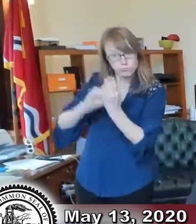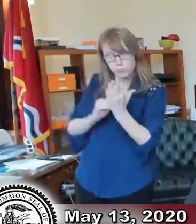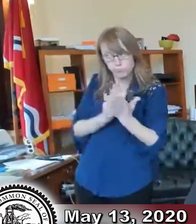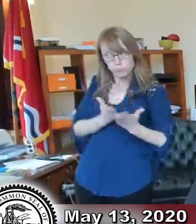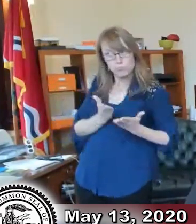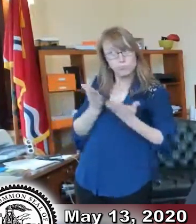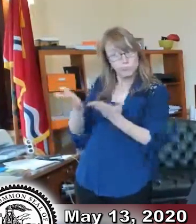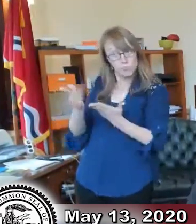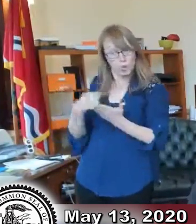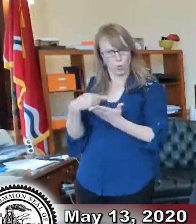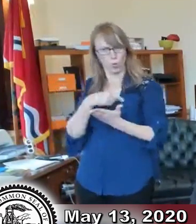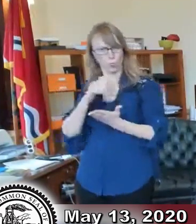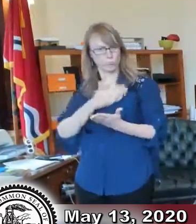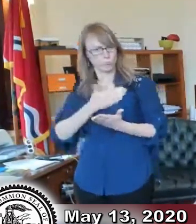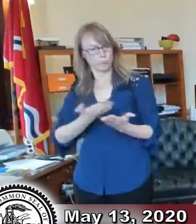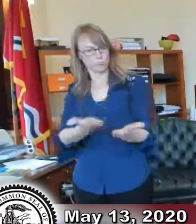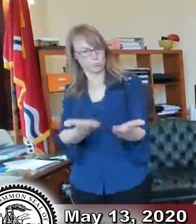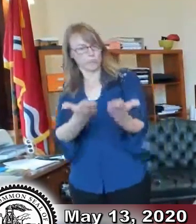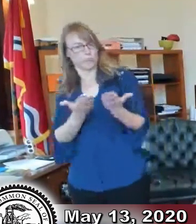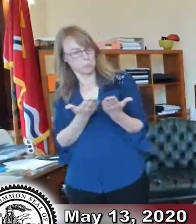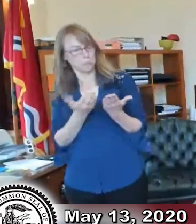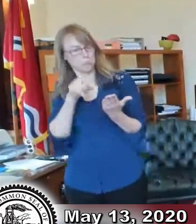take it into account and look at it